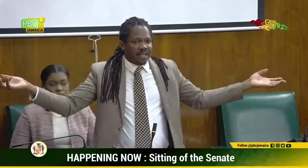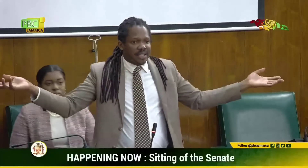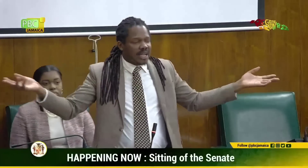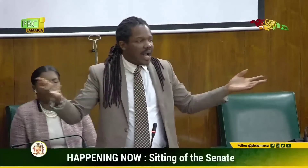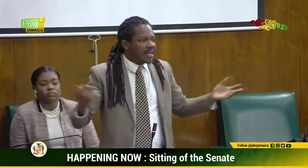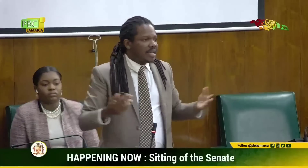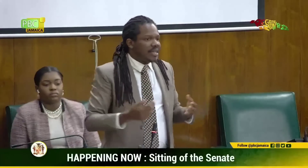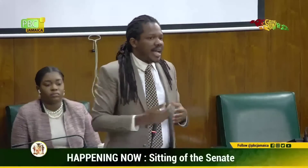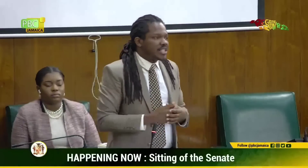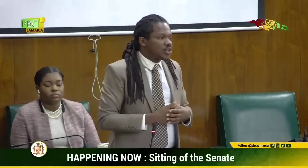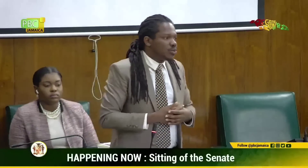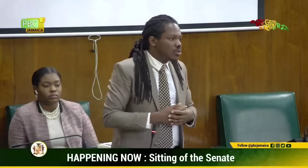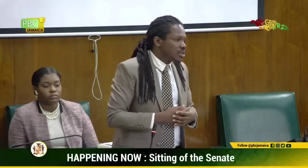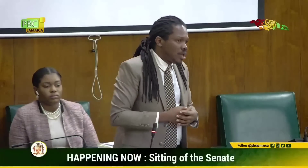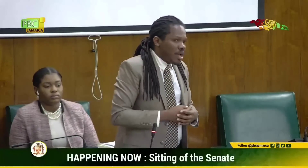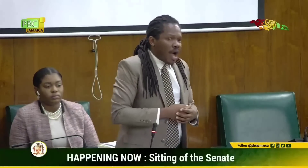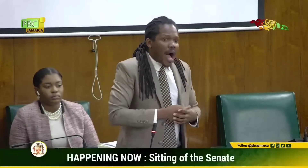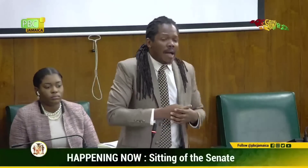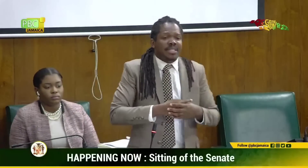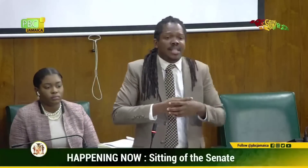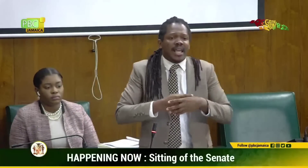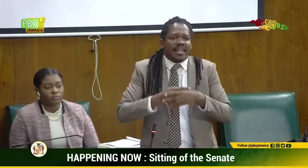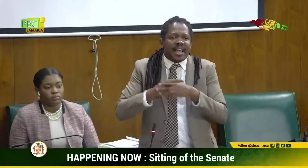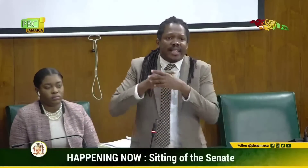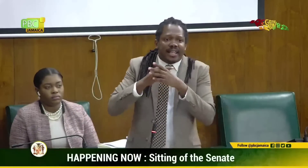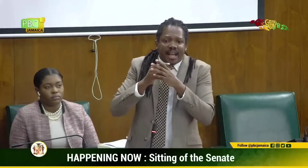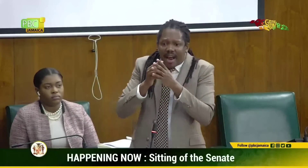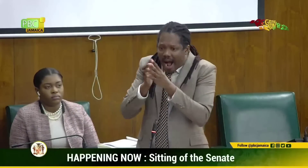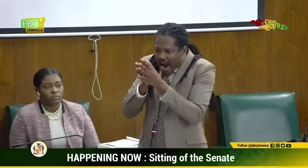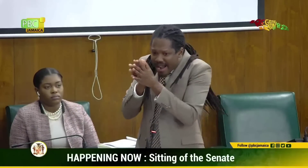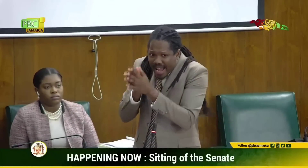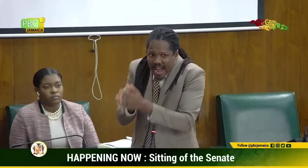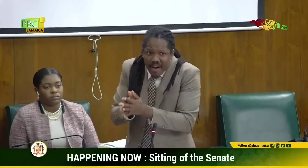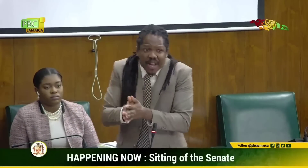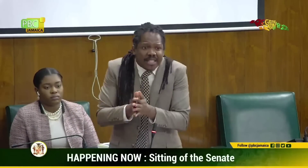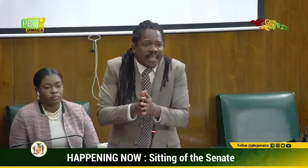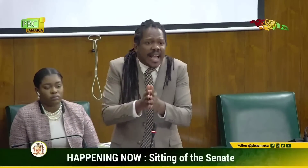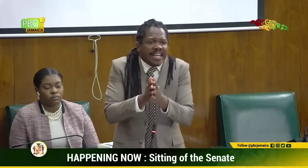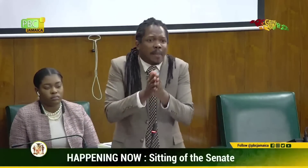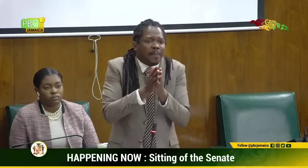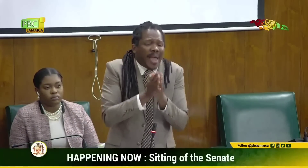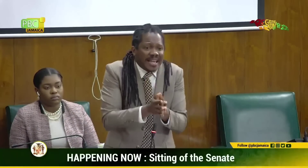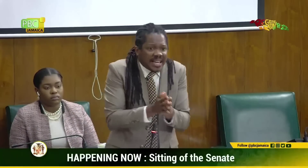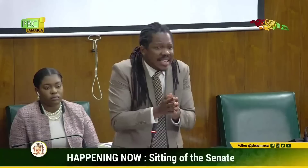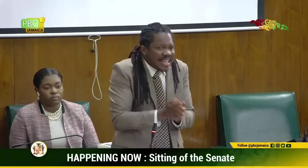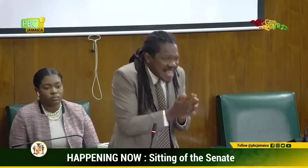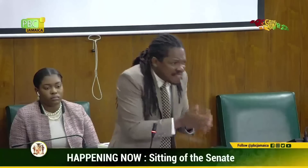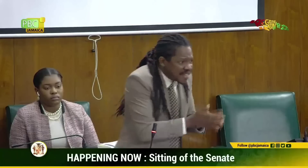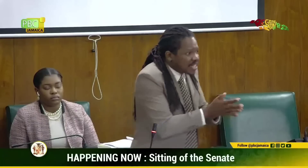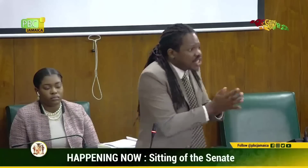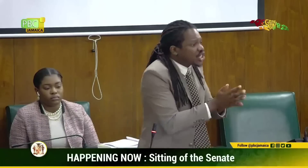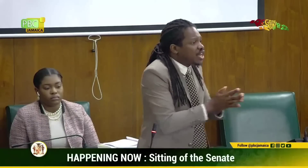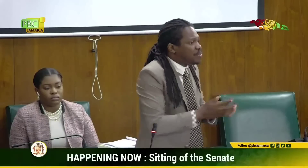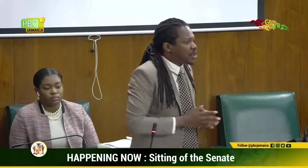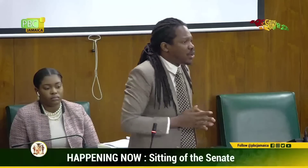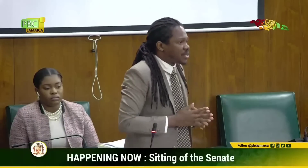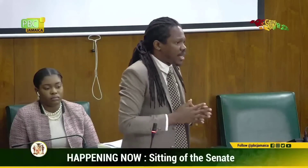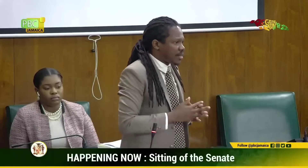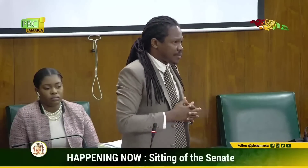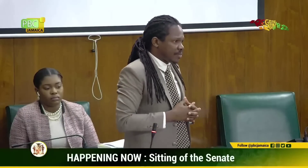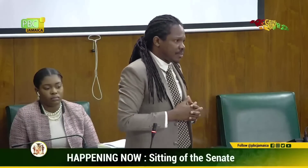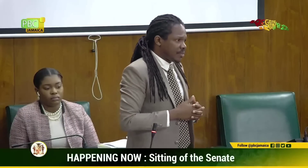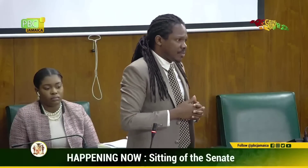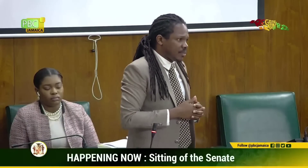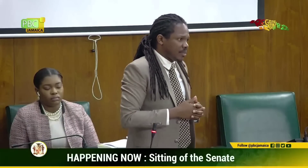and discarded, the night schools. I'm saying that there are areas that I depended even on the JLP